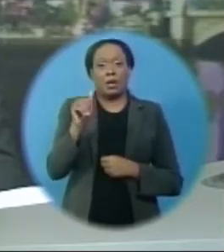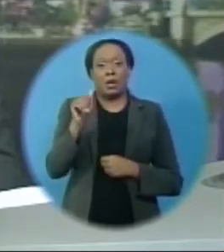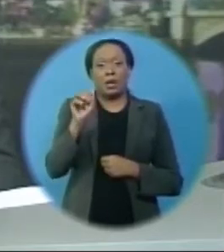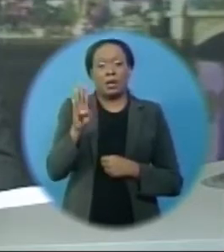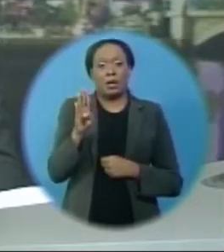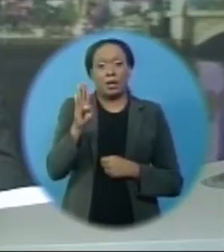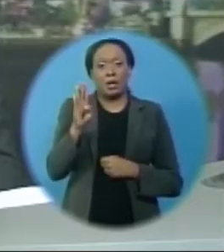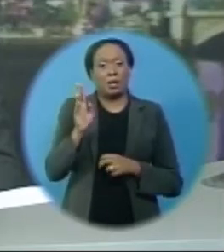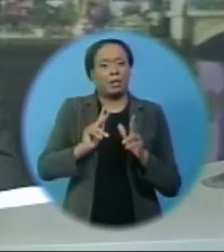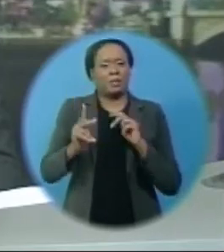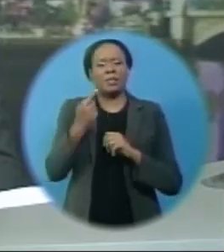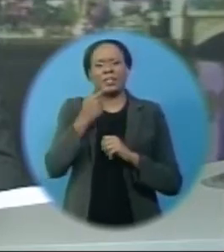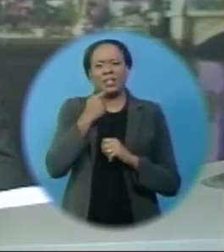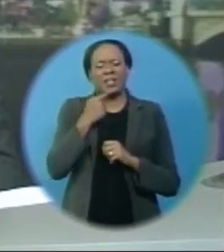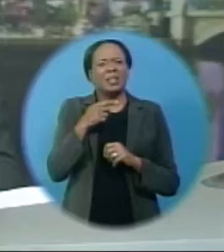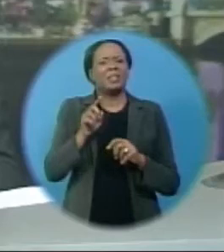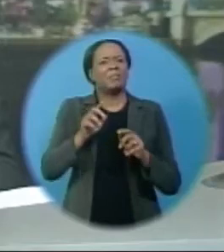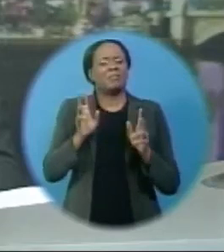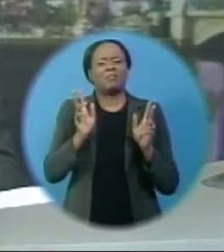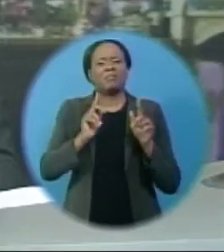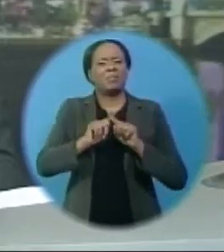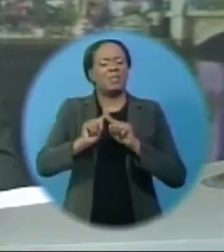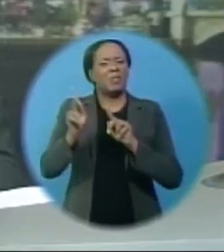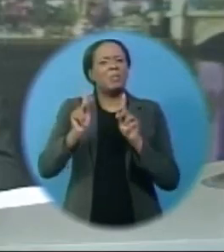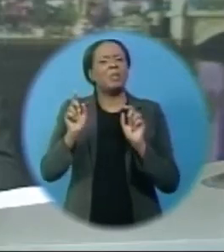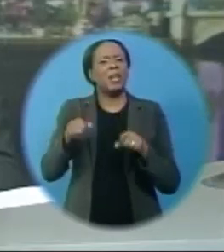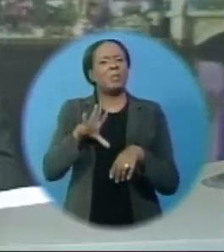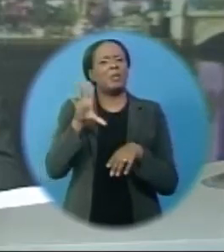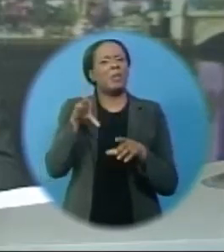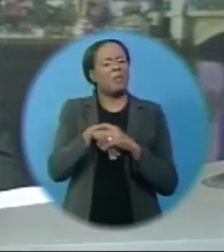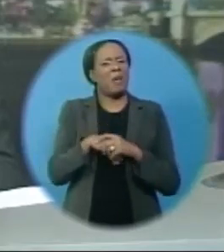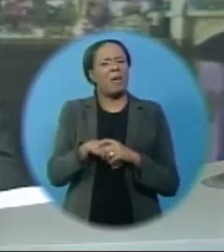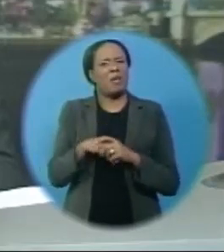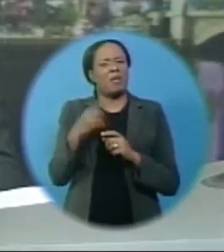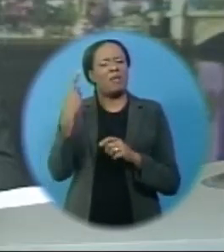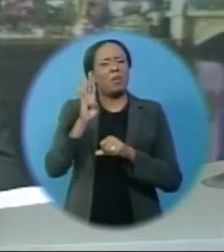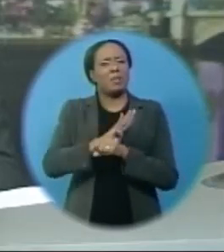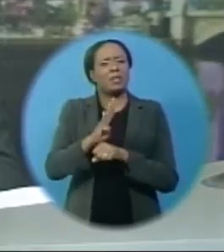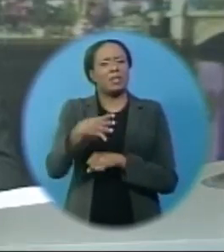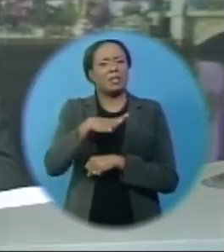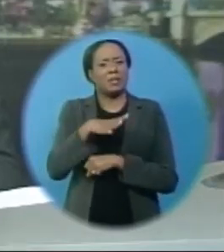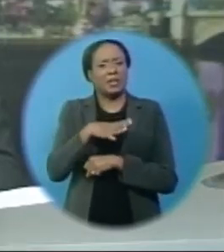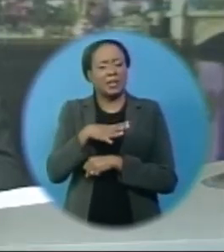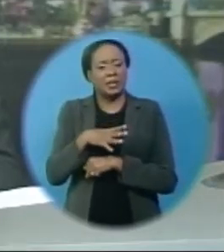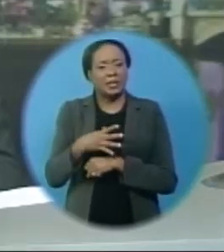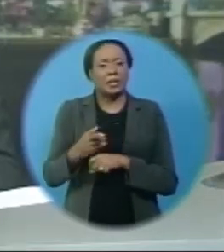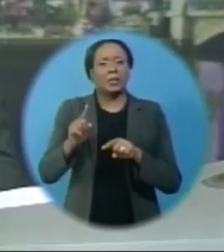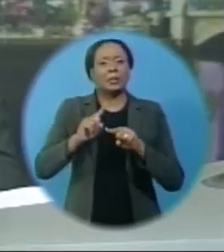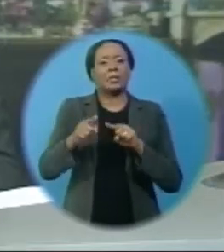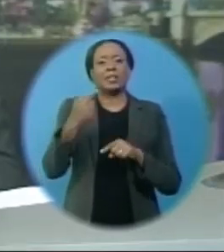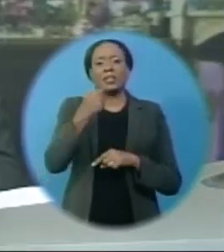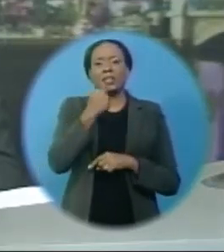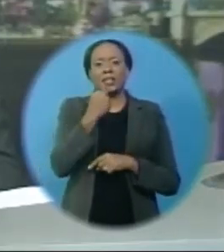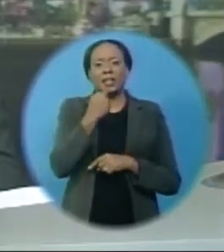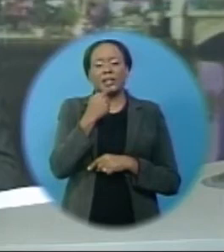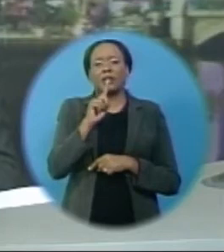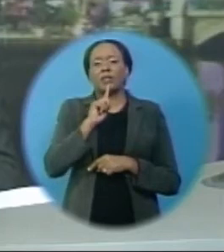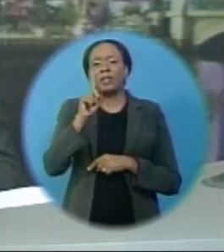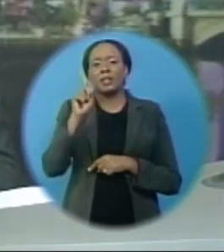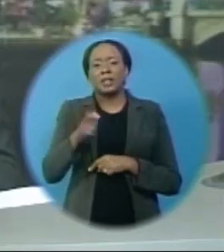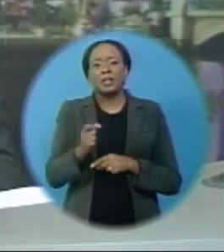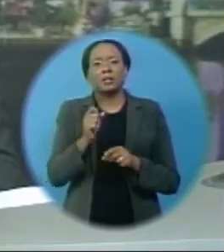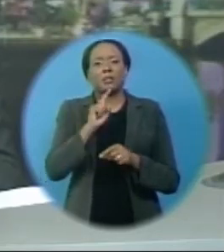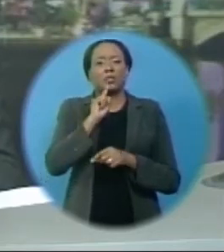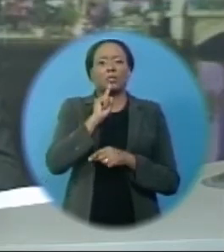app, says there is room for various players. However, Caribbean Transit Solutions also says that there is a need to ensure